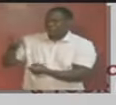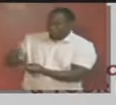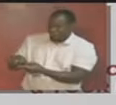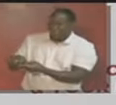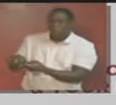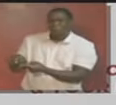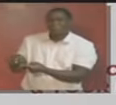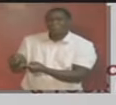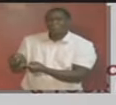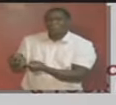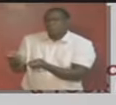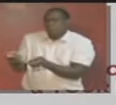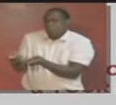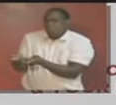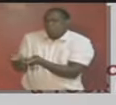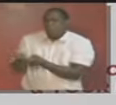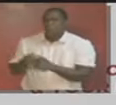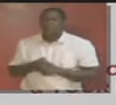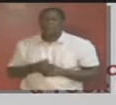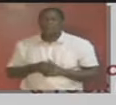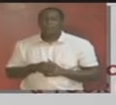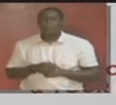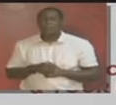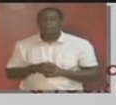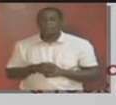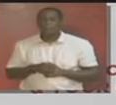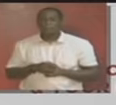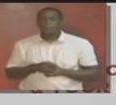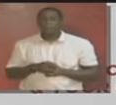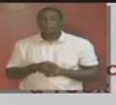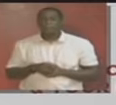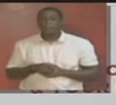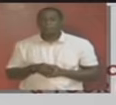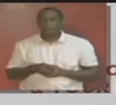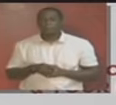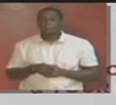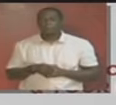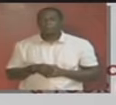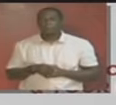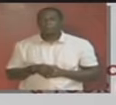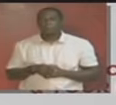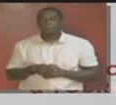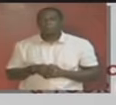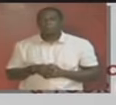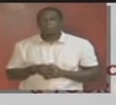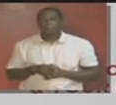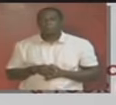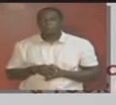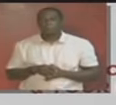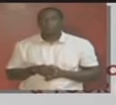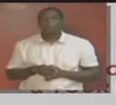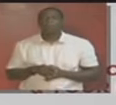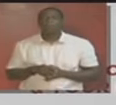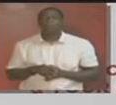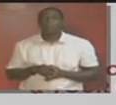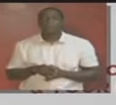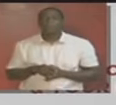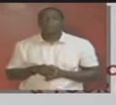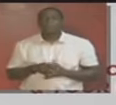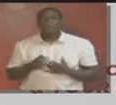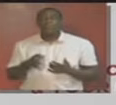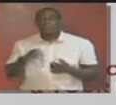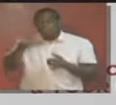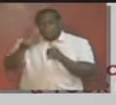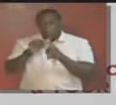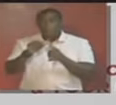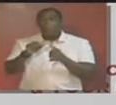events as a matter of course throughout their lifespan. The rate at which these health events occur in the vaccinated